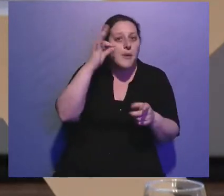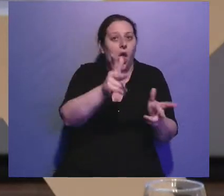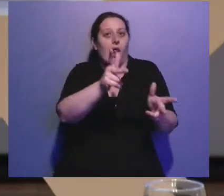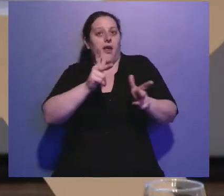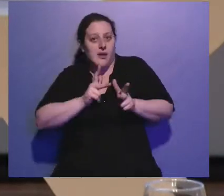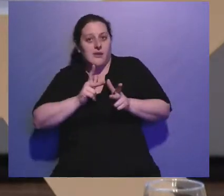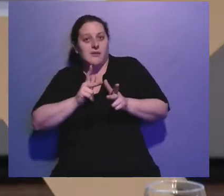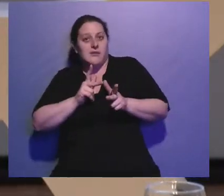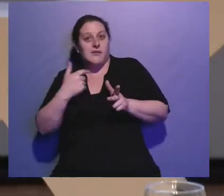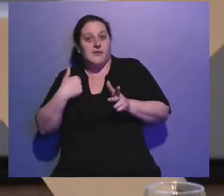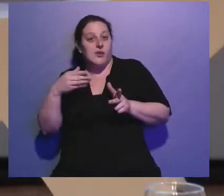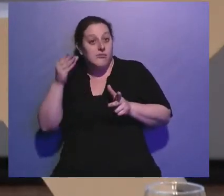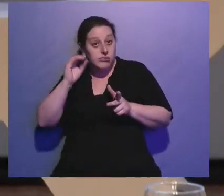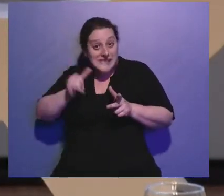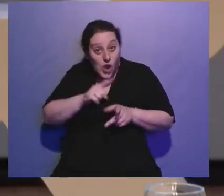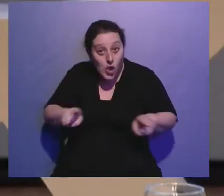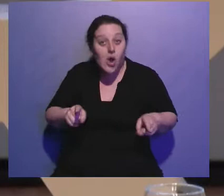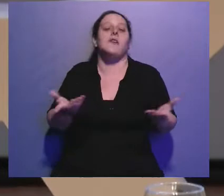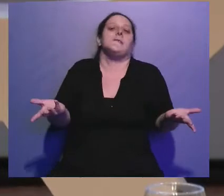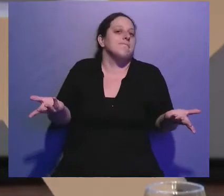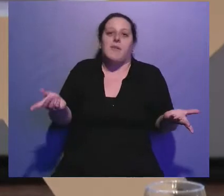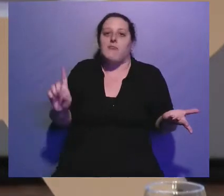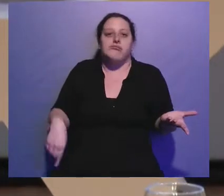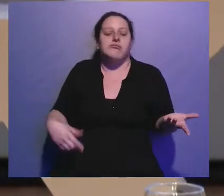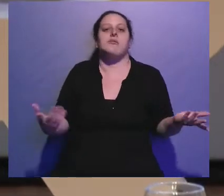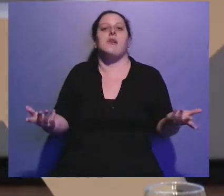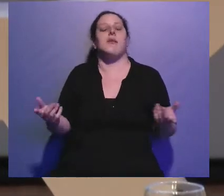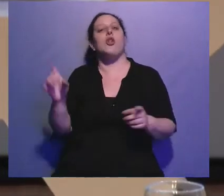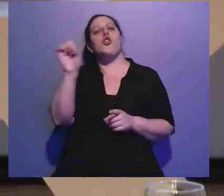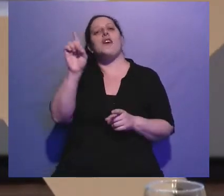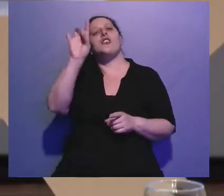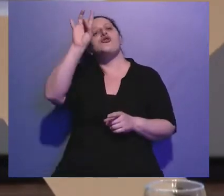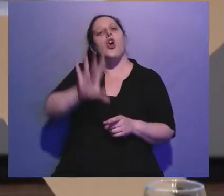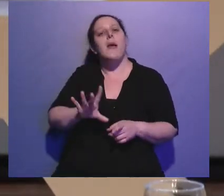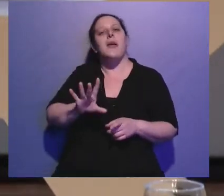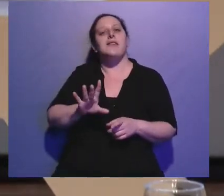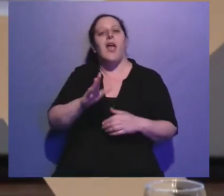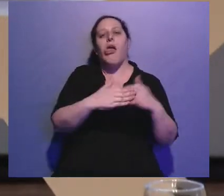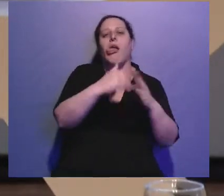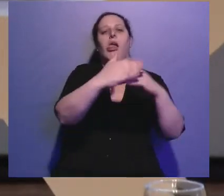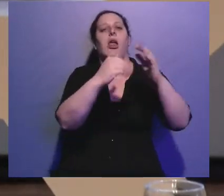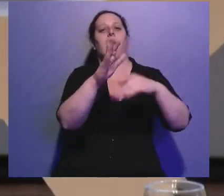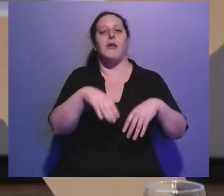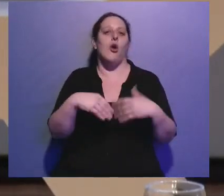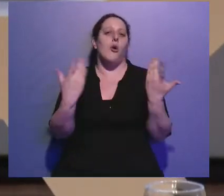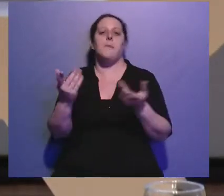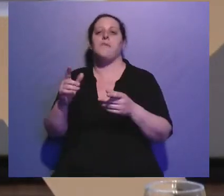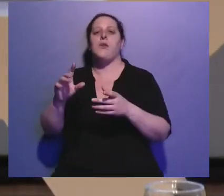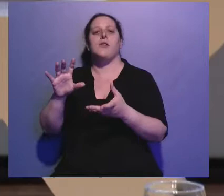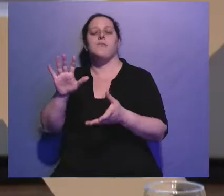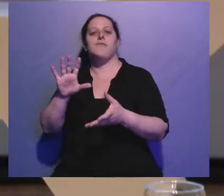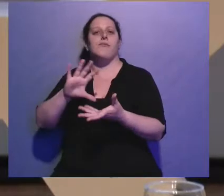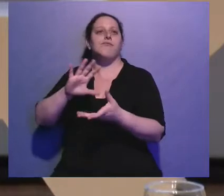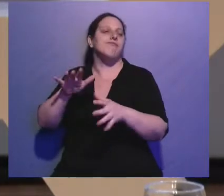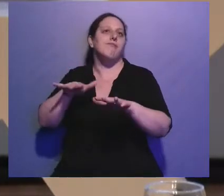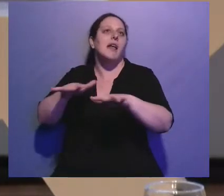about establishing infrastructure and implementing policy, it's about shifting the way you interact with people. And that's something that's